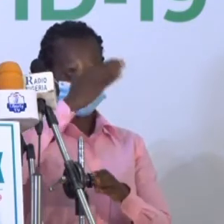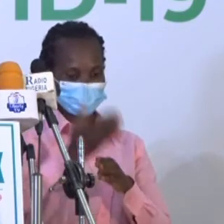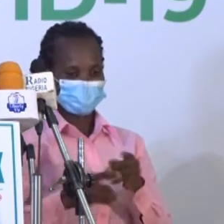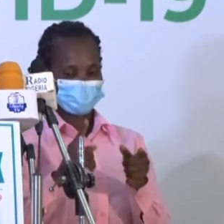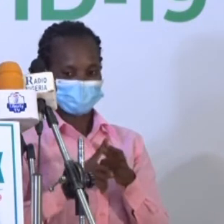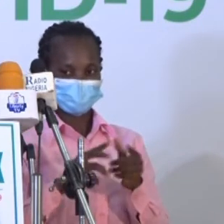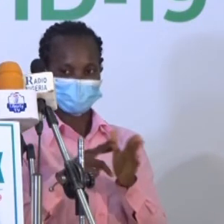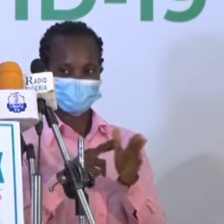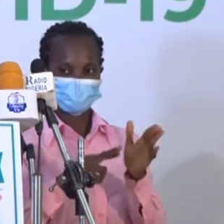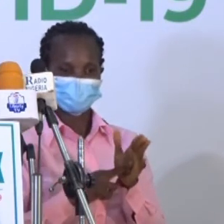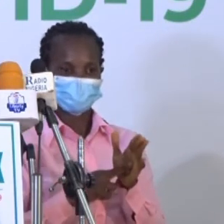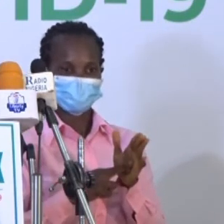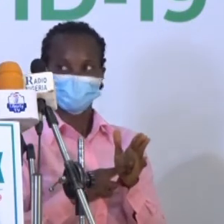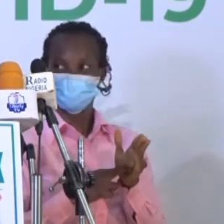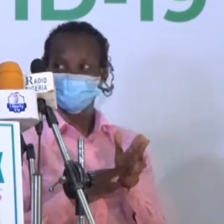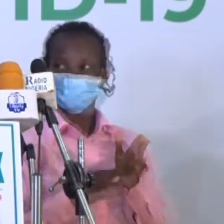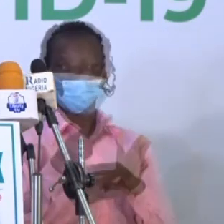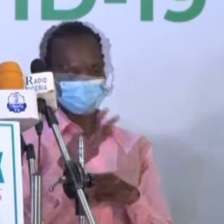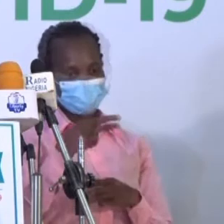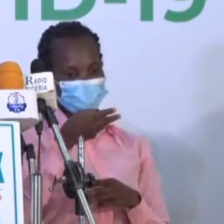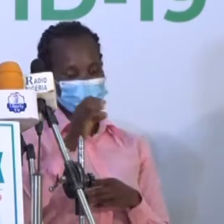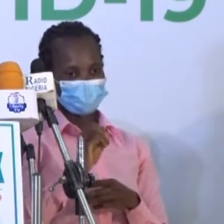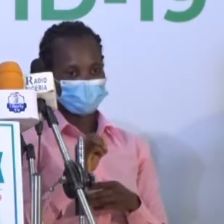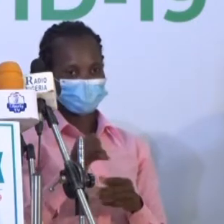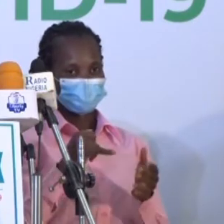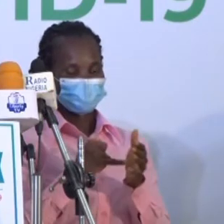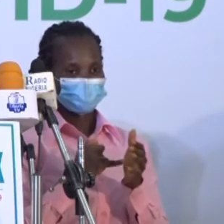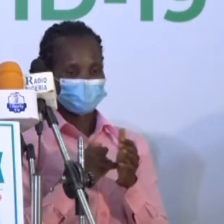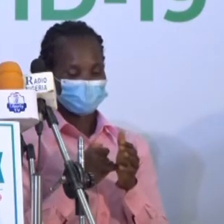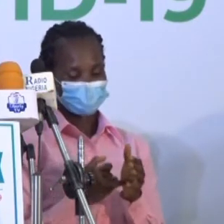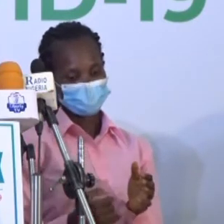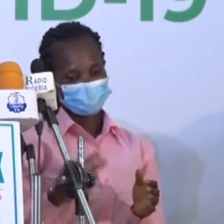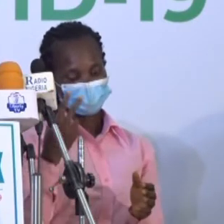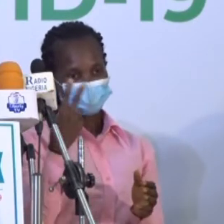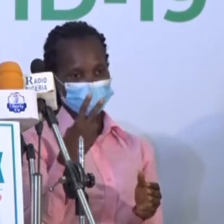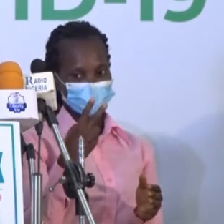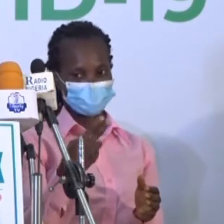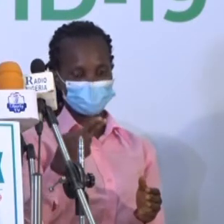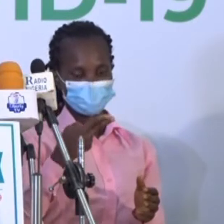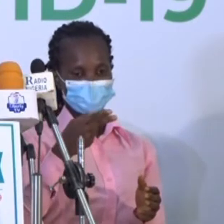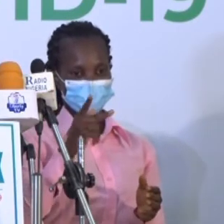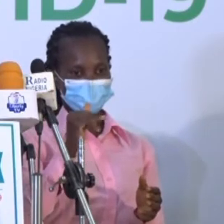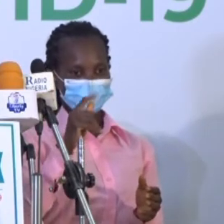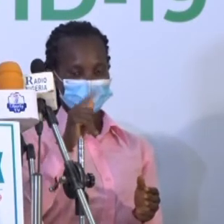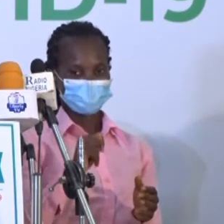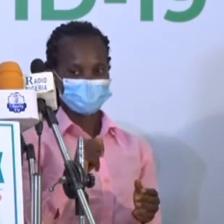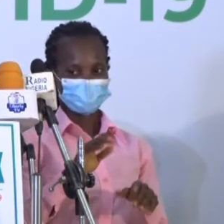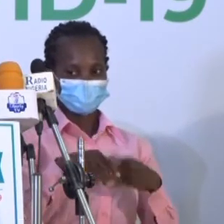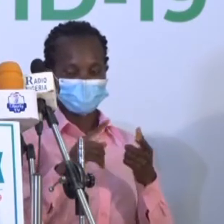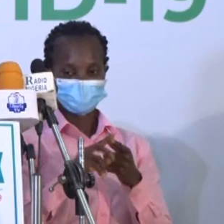for COVID-19 response in three countries. These two test kits are BD Biosensor and Abbott.